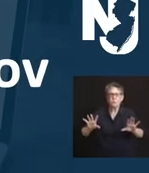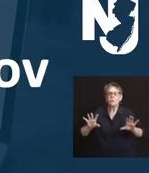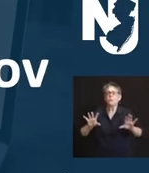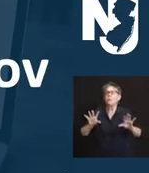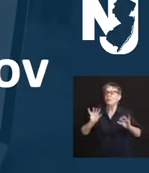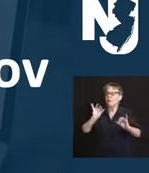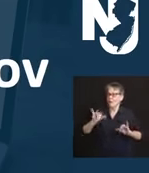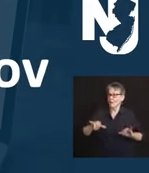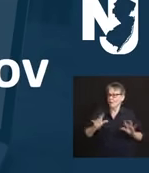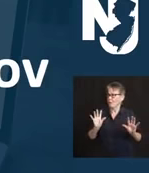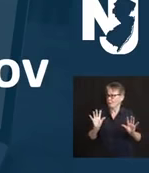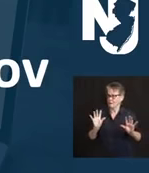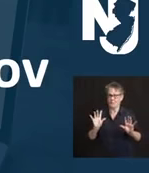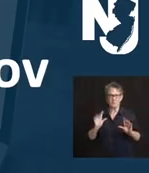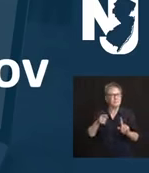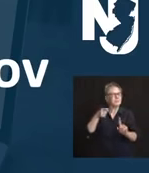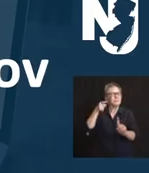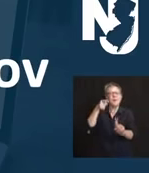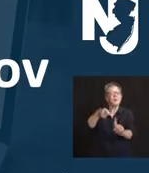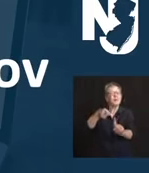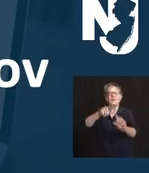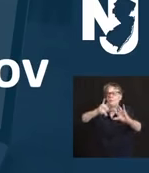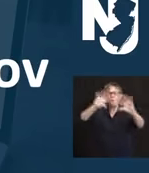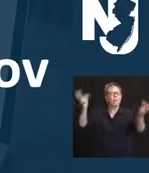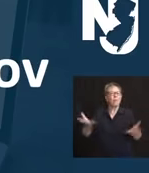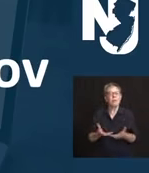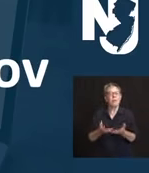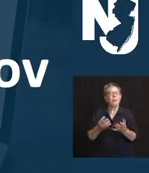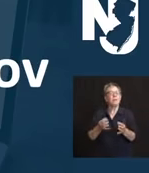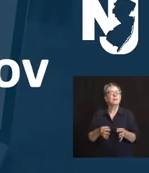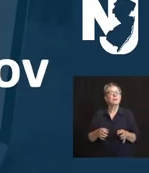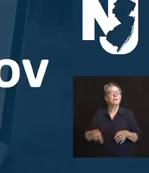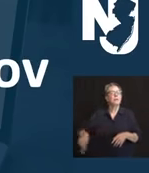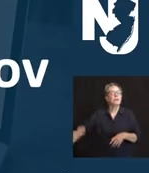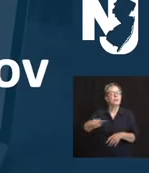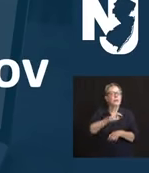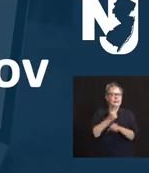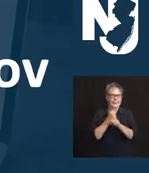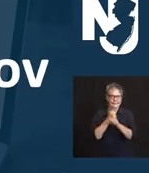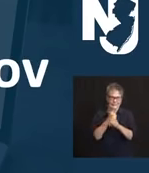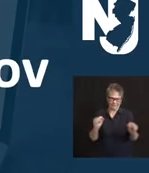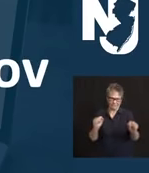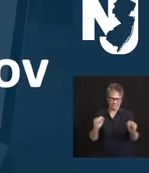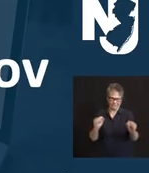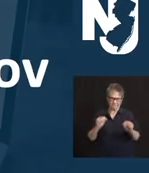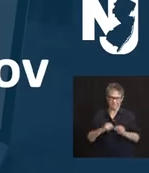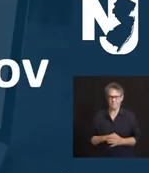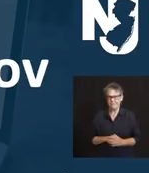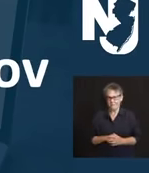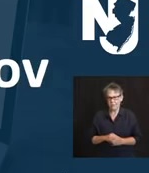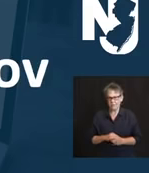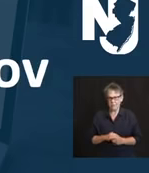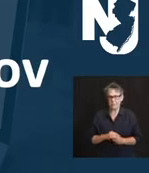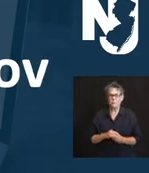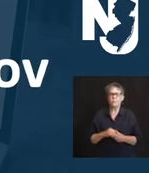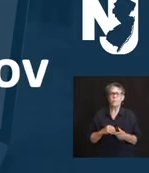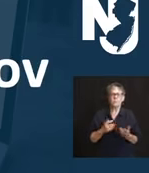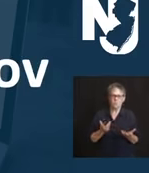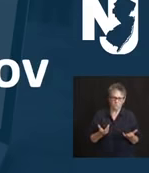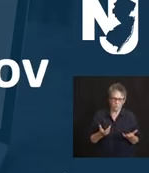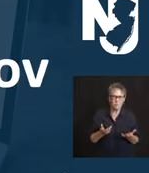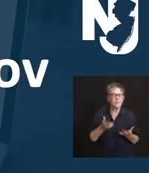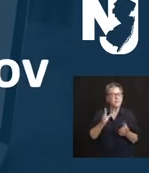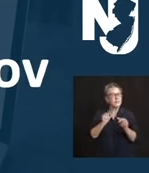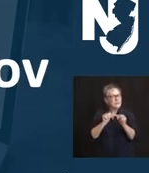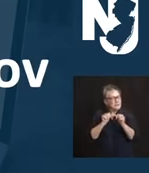Let's continue to be safe and to practice social distancing and to wear our face coverings. Let's make sure our journey down the road